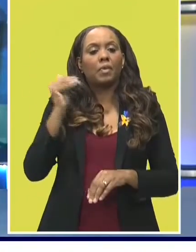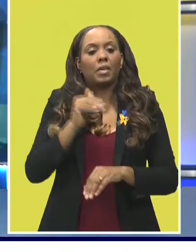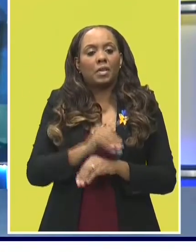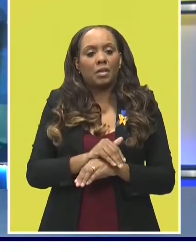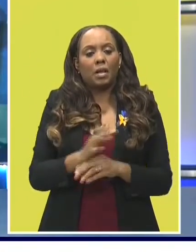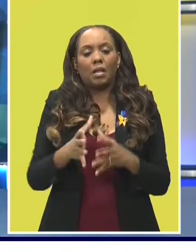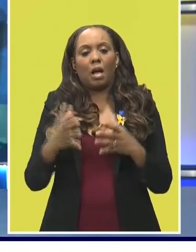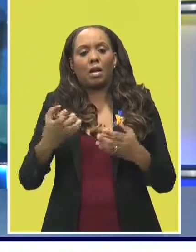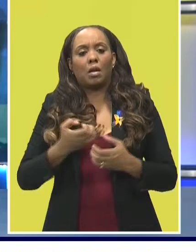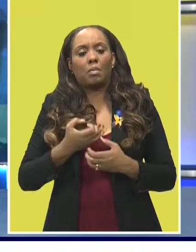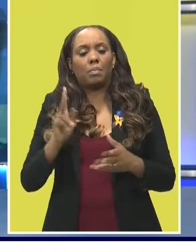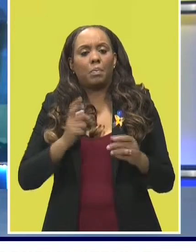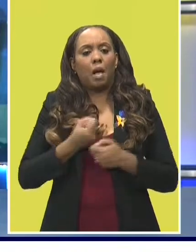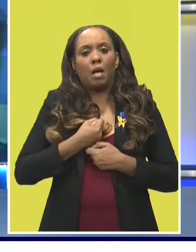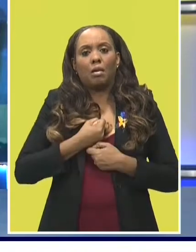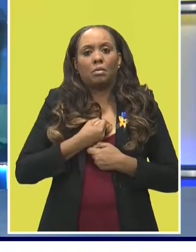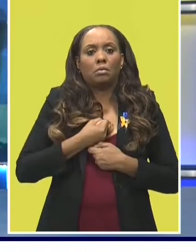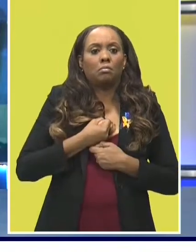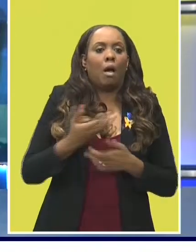and lots of questions.